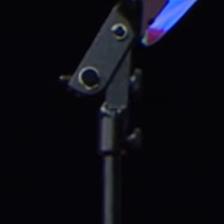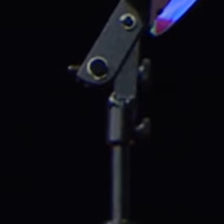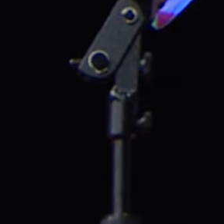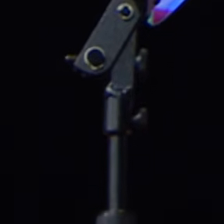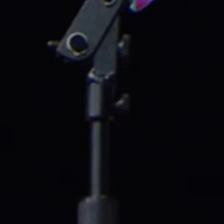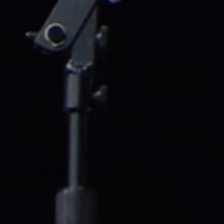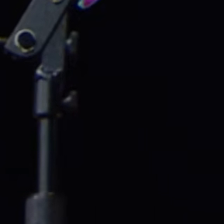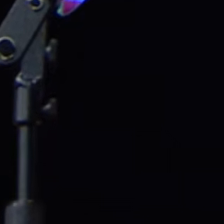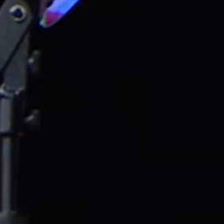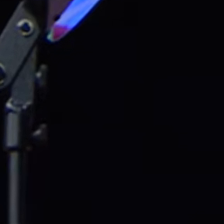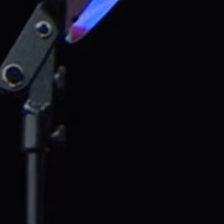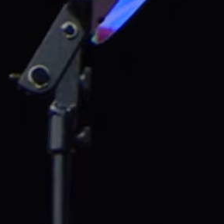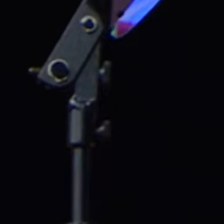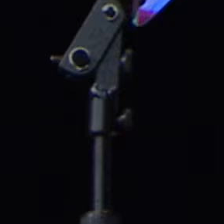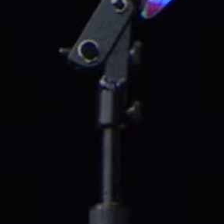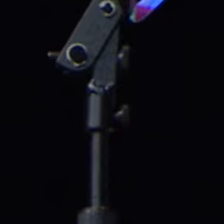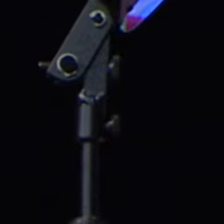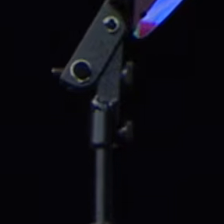years.